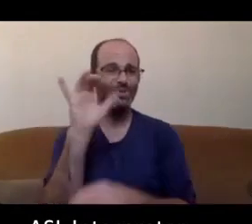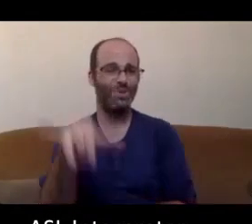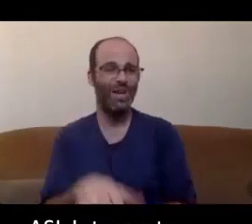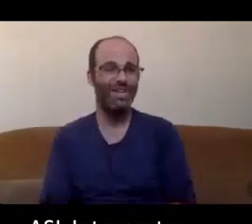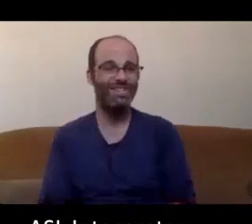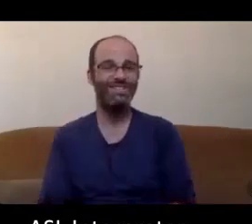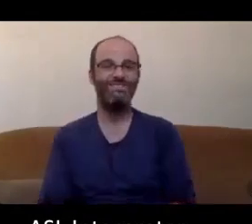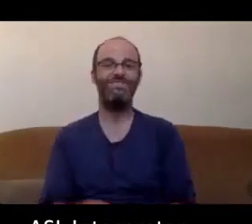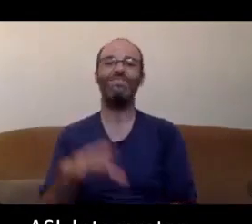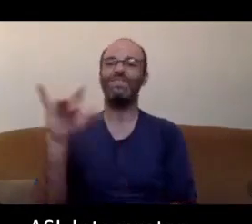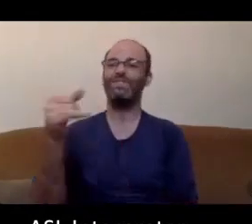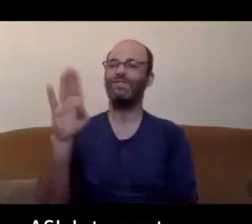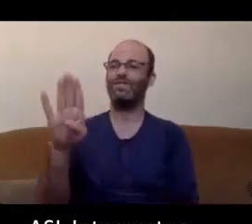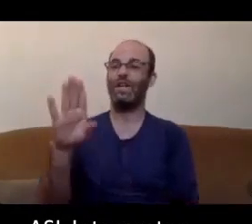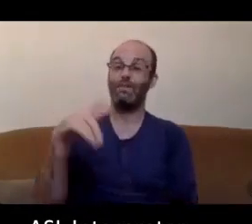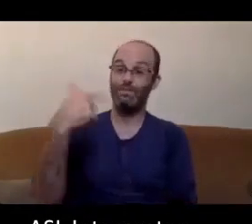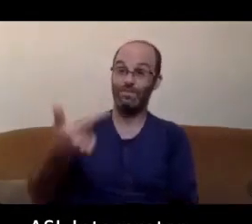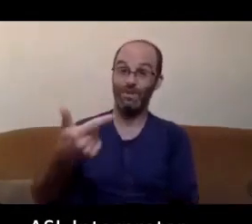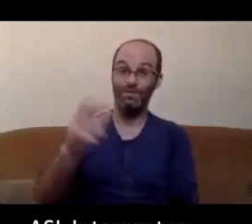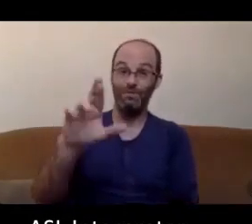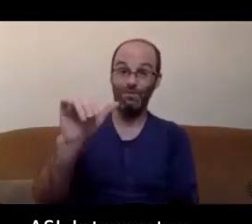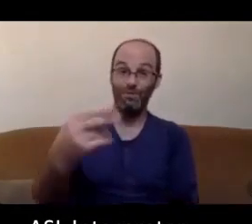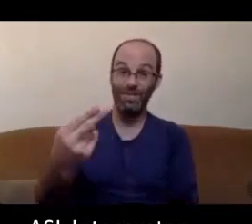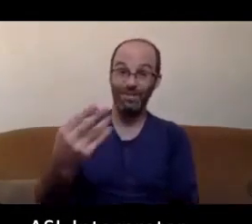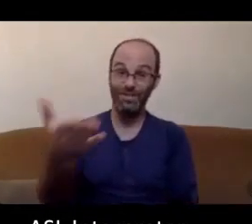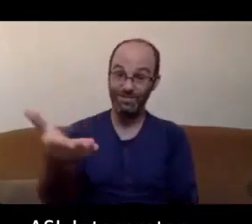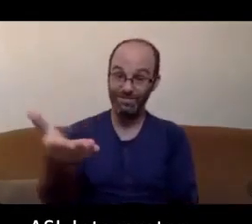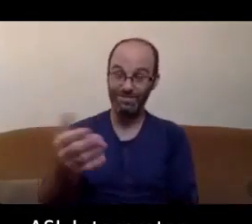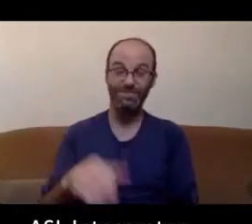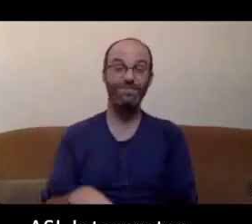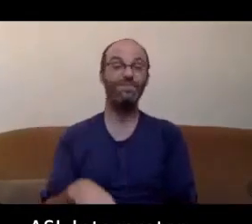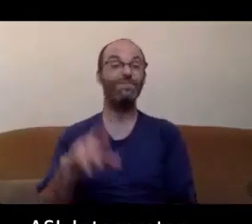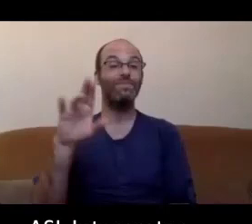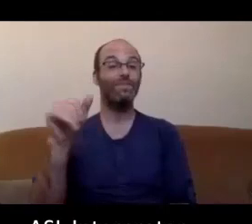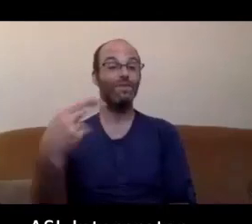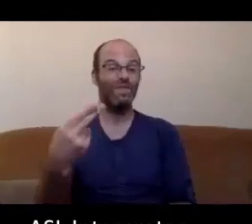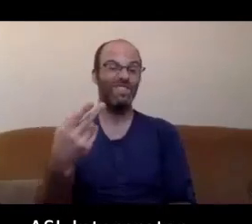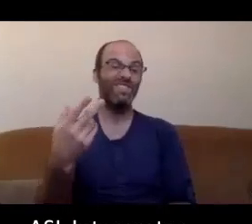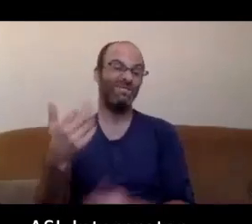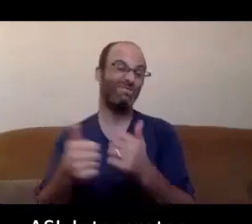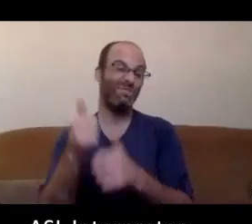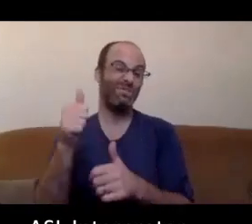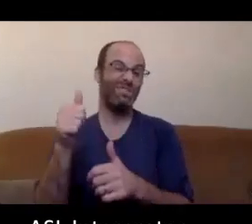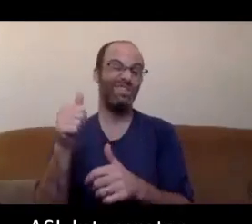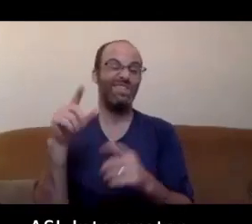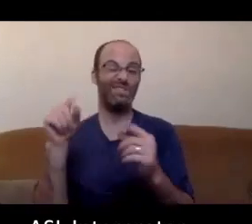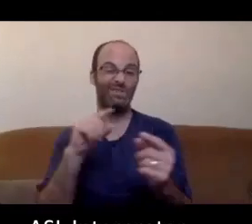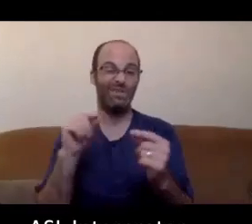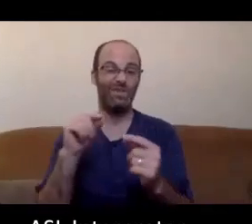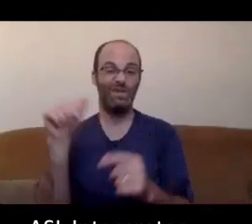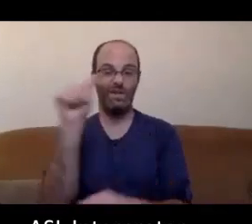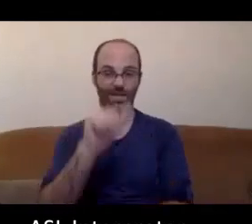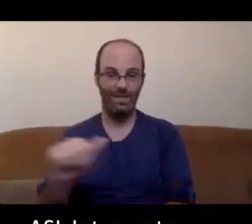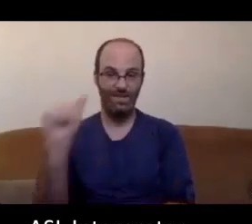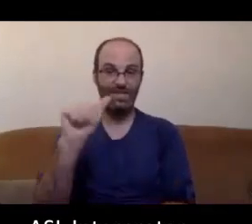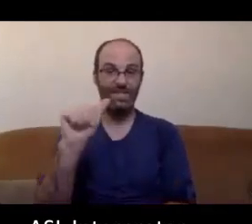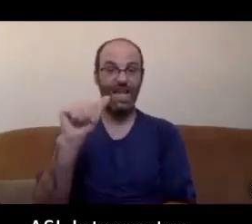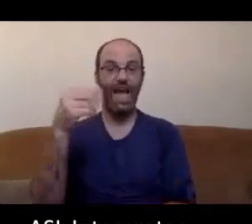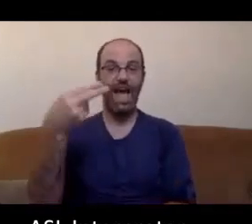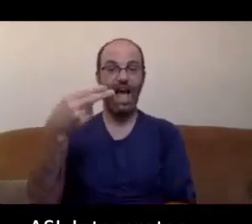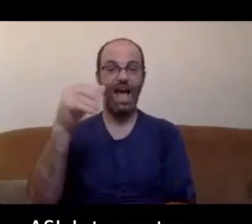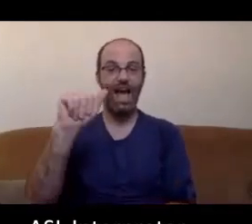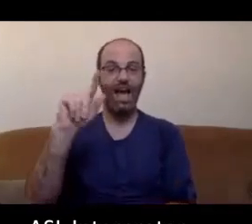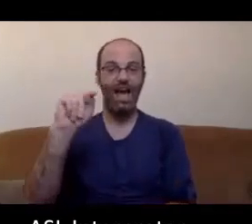Thank you. And Rich, where can we find you? I'm mainly on Twitter, so I'm at Hatchling DM.